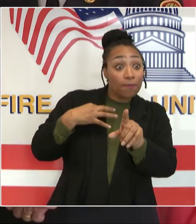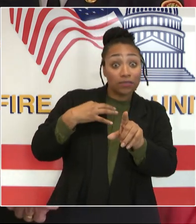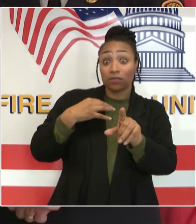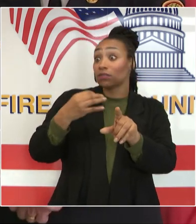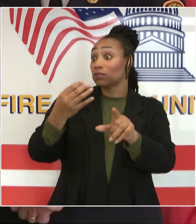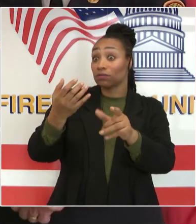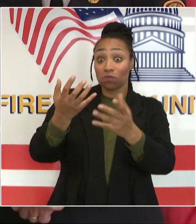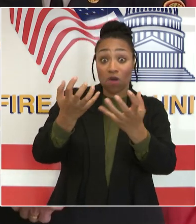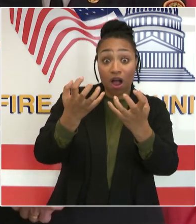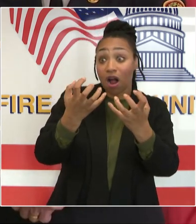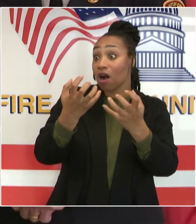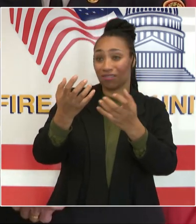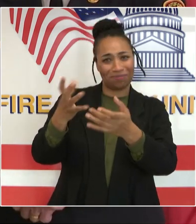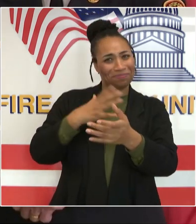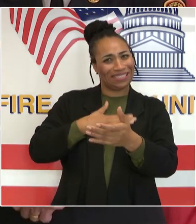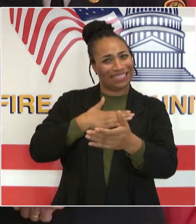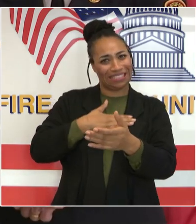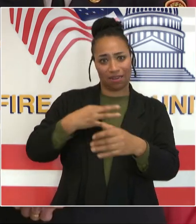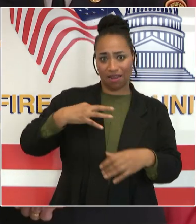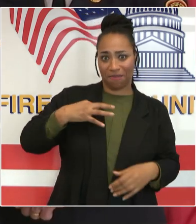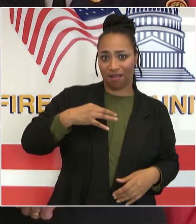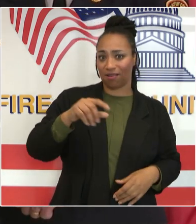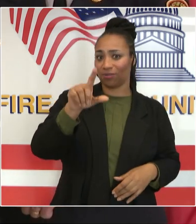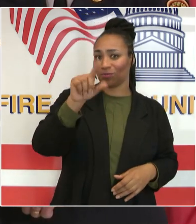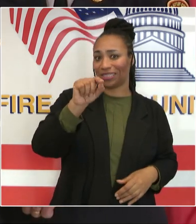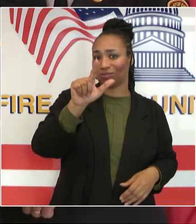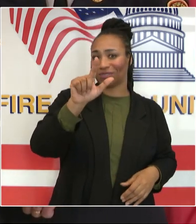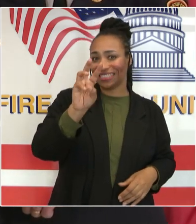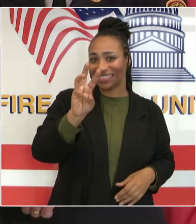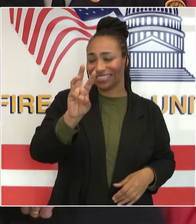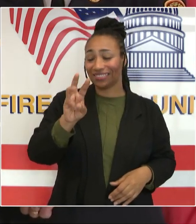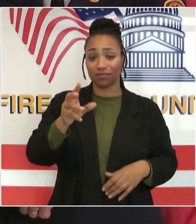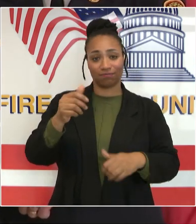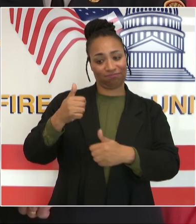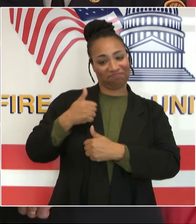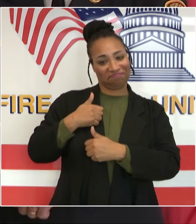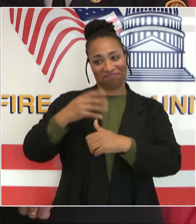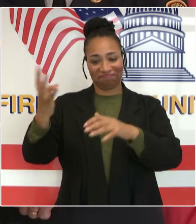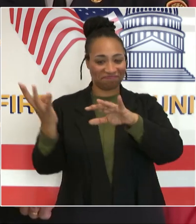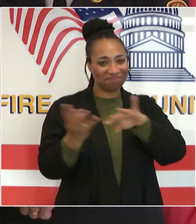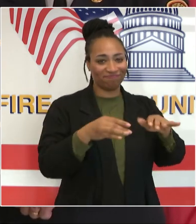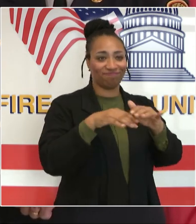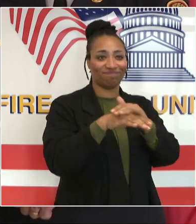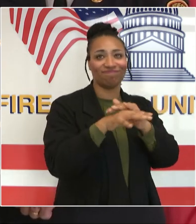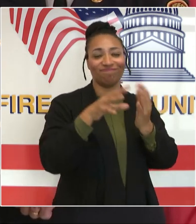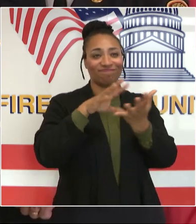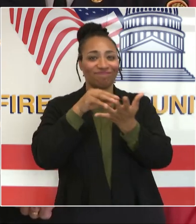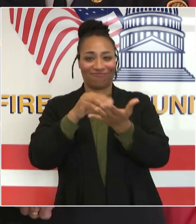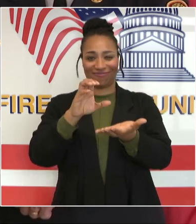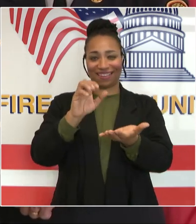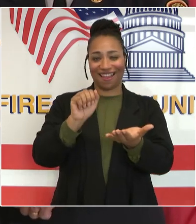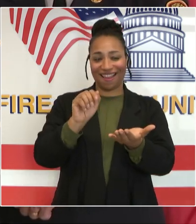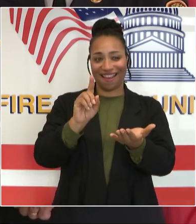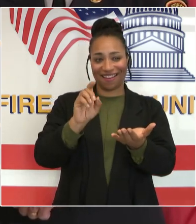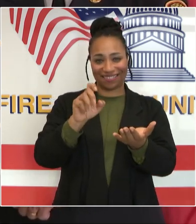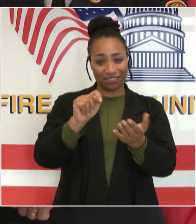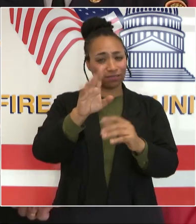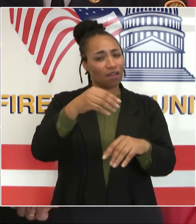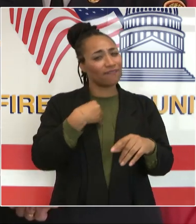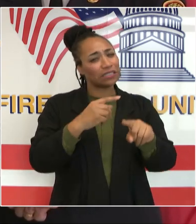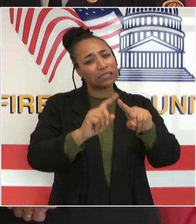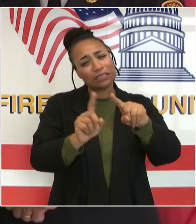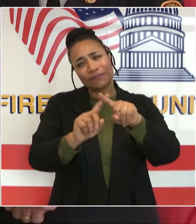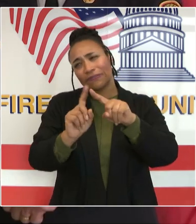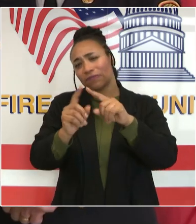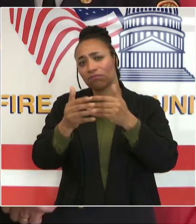program will undergo a series of regulatory steps, including review by a national accreditation body, the Committee on Accreditation